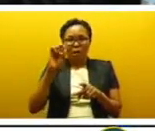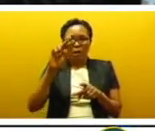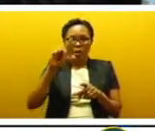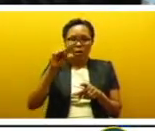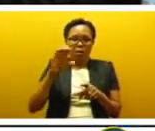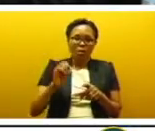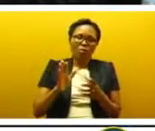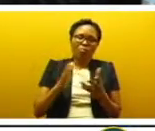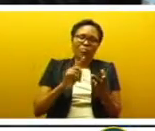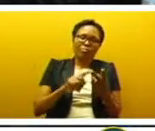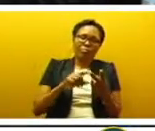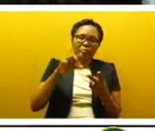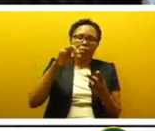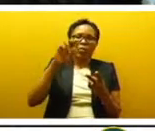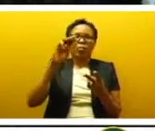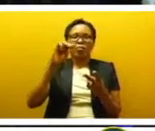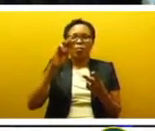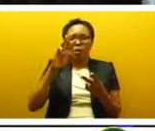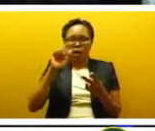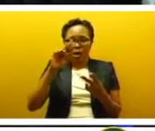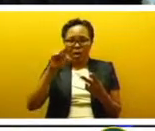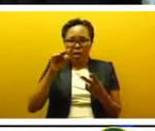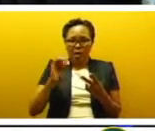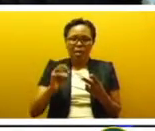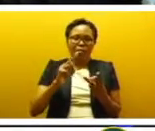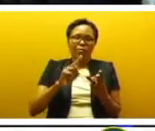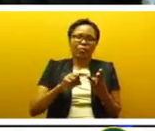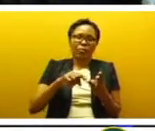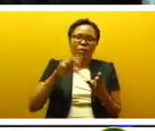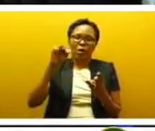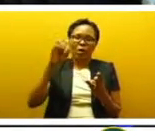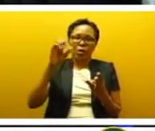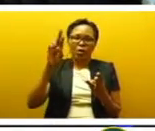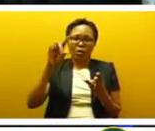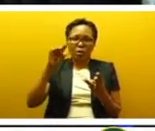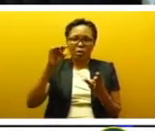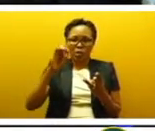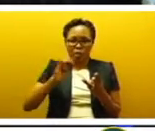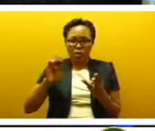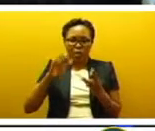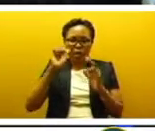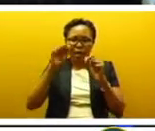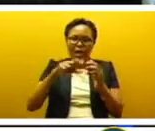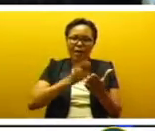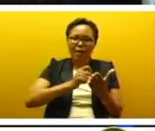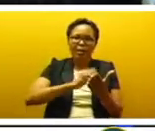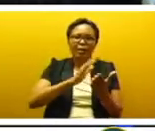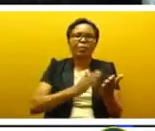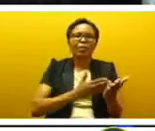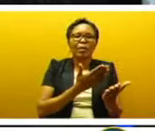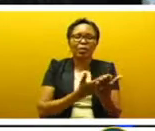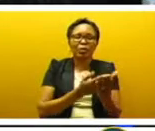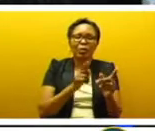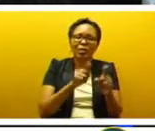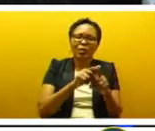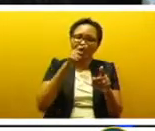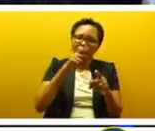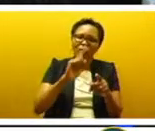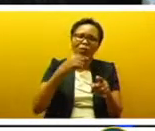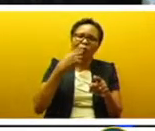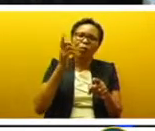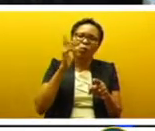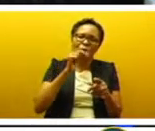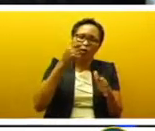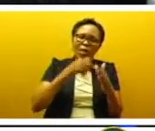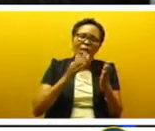Noroji, Paul Mwangi can actually write petitions, and they were told in open court they did